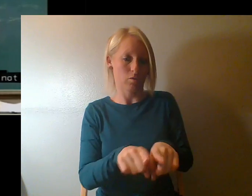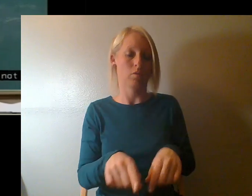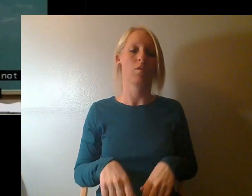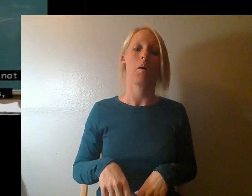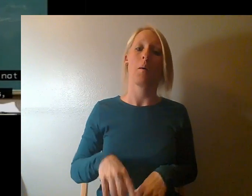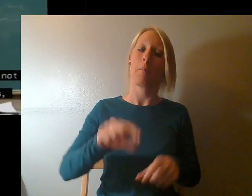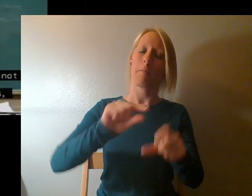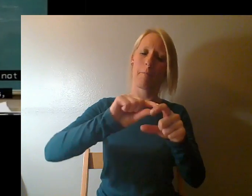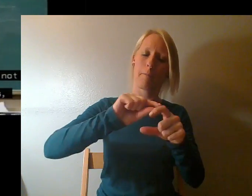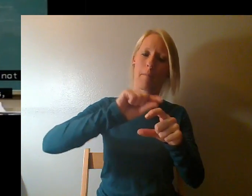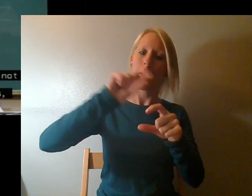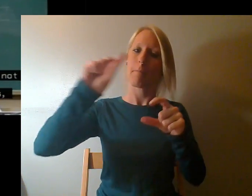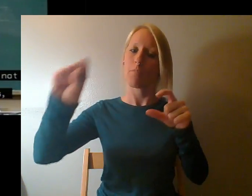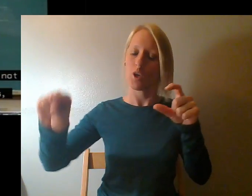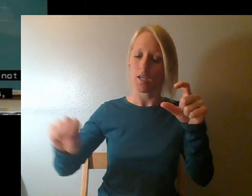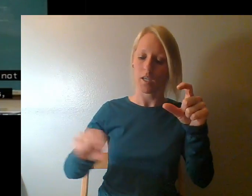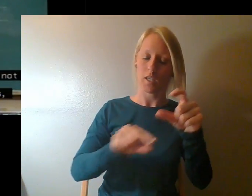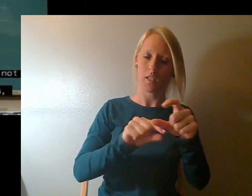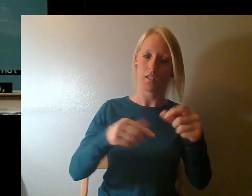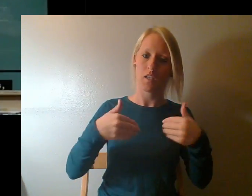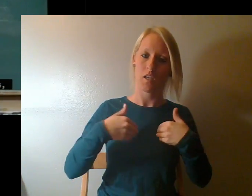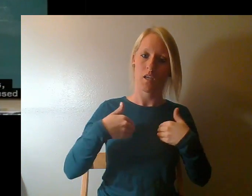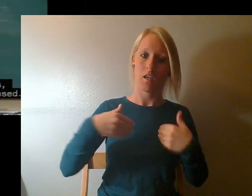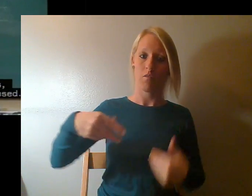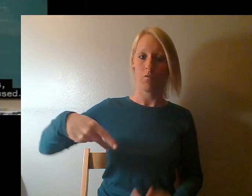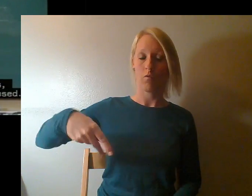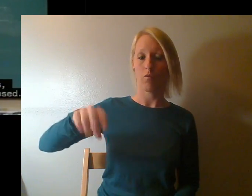membrane has pores which